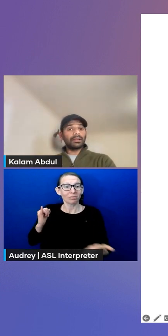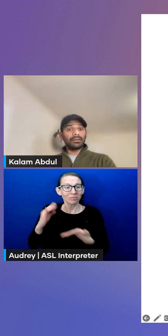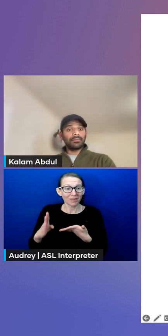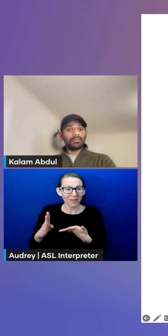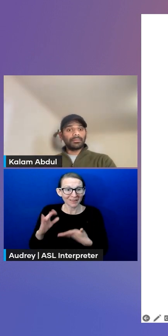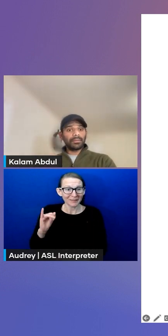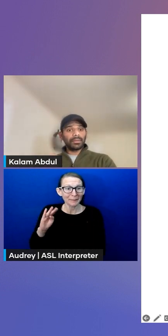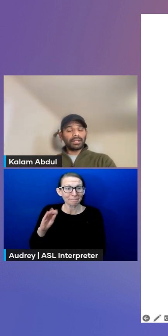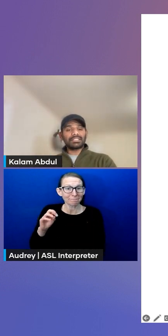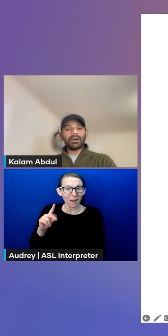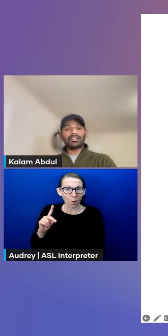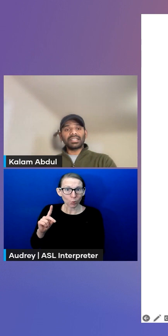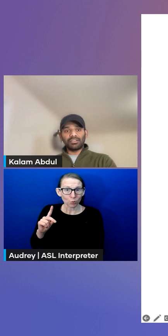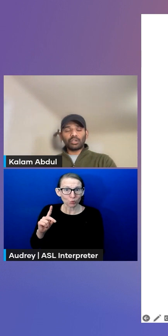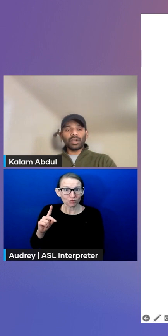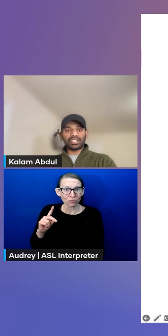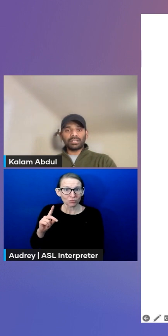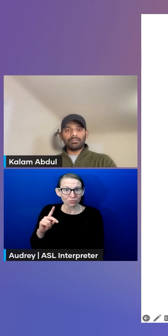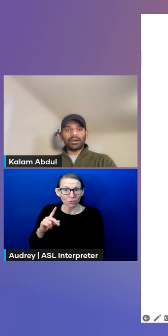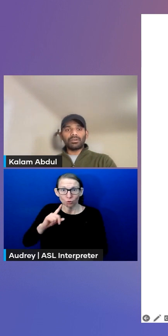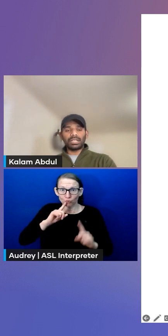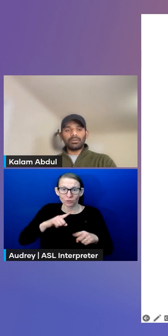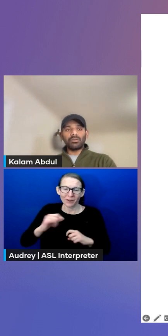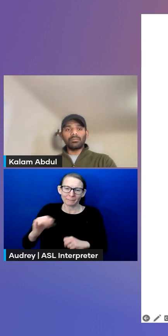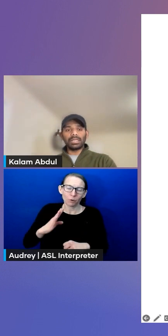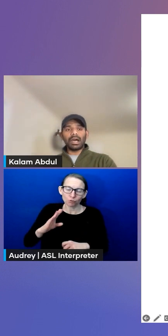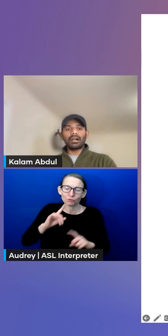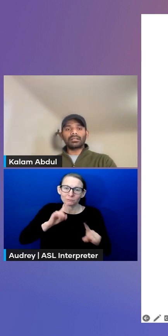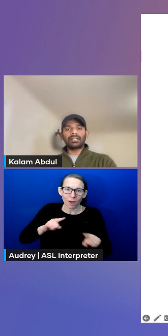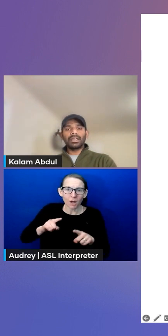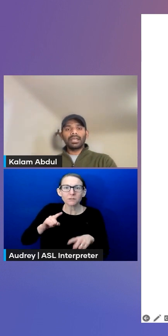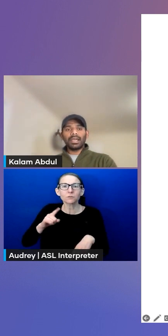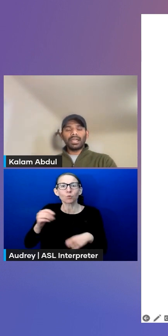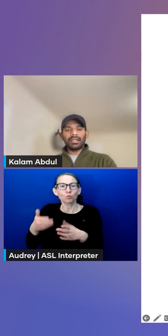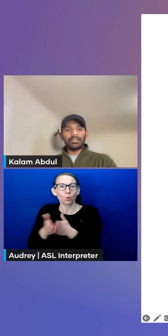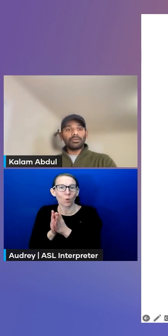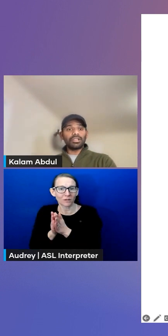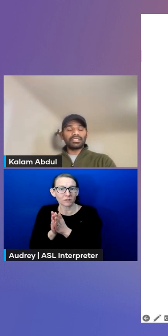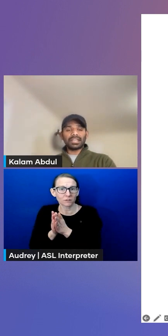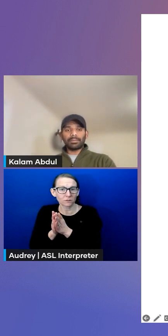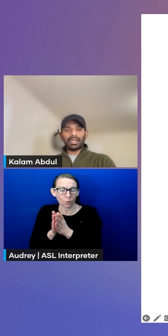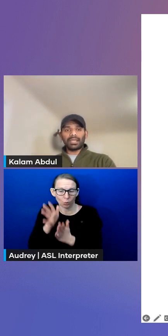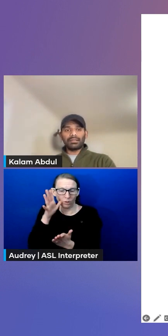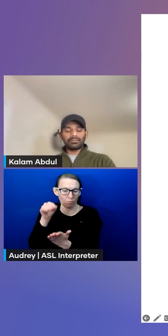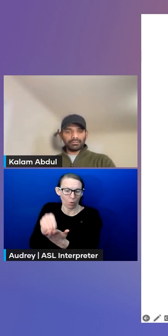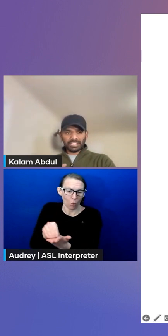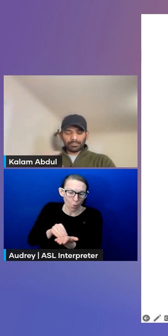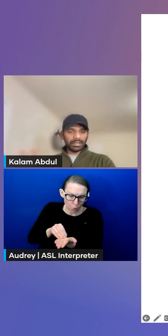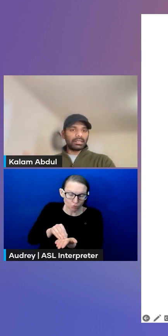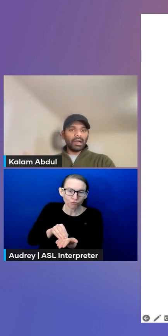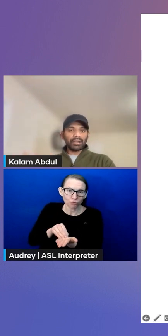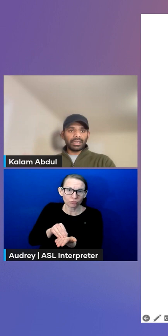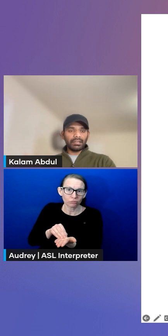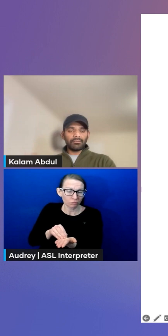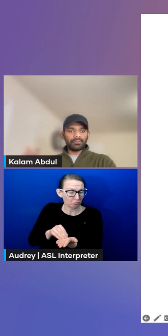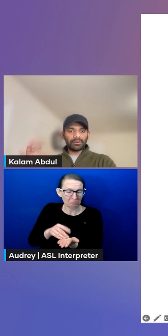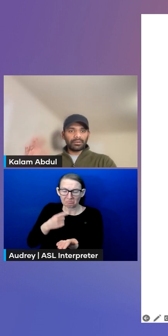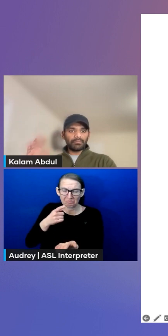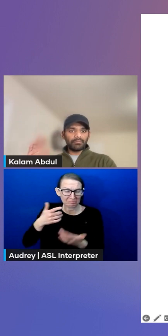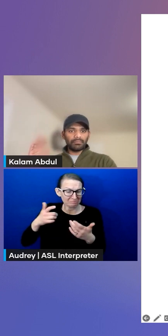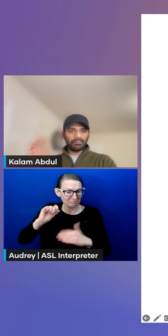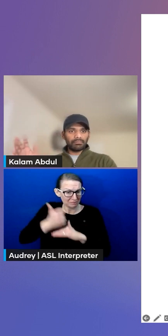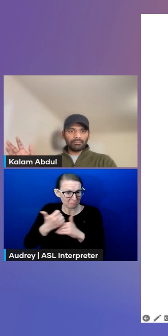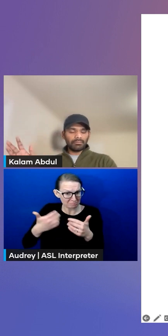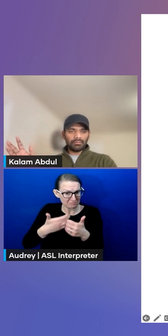all the response and request to the boundary will be logged, and you don't need to set up a separate logging